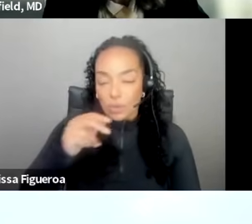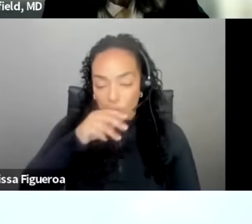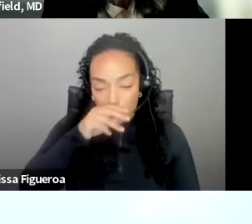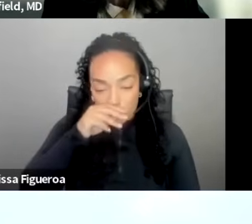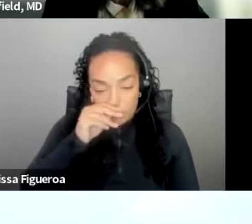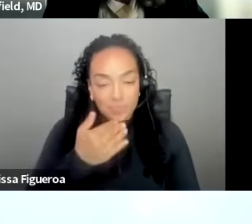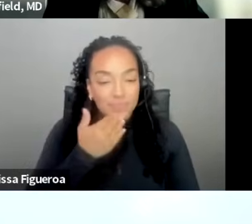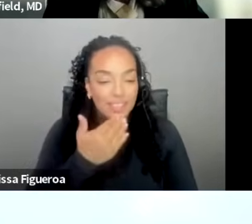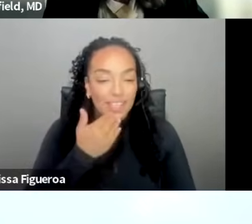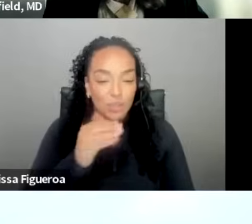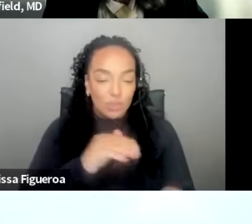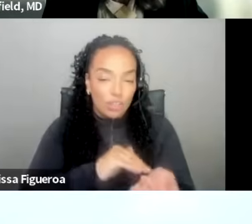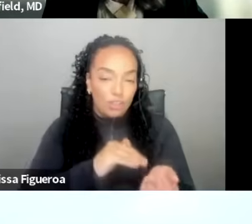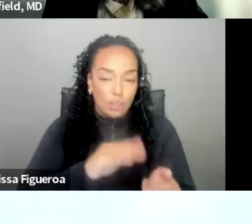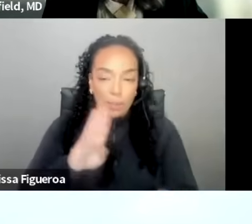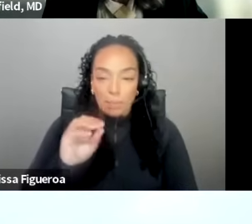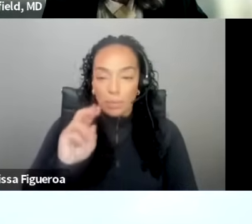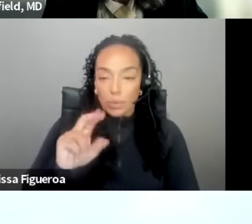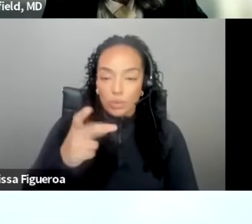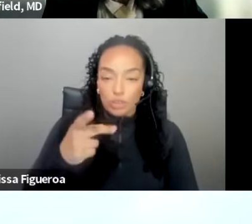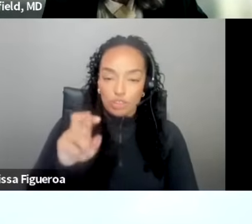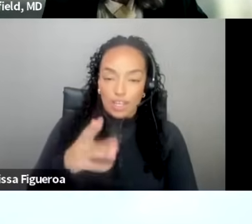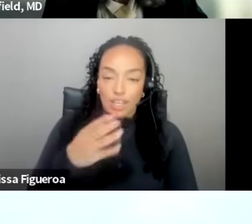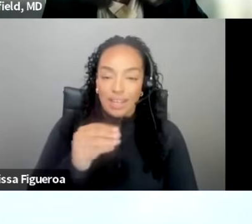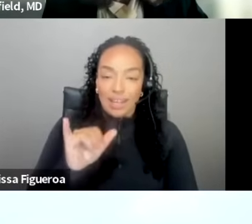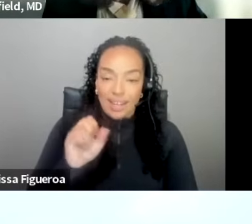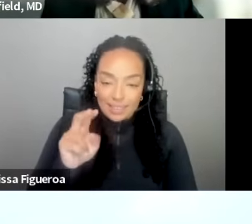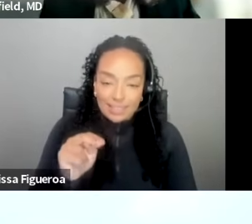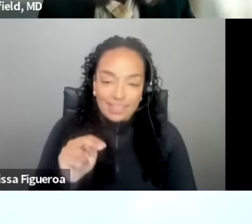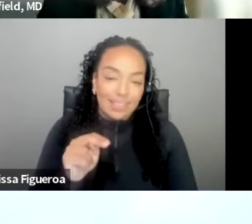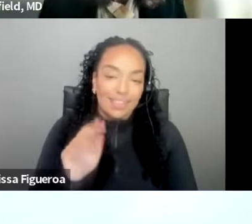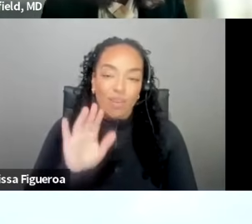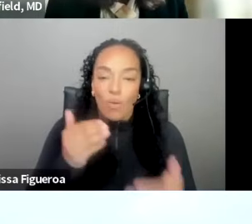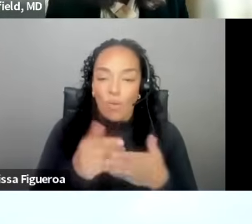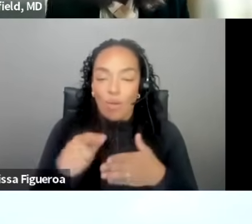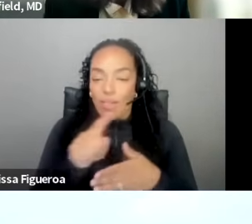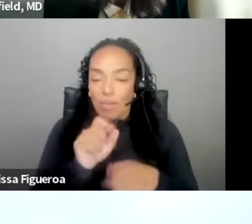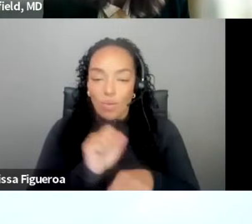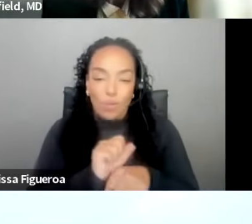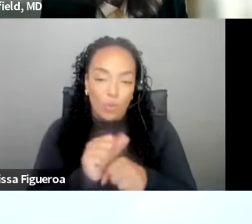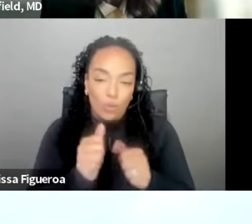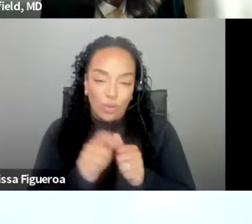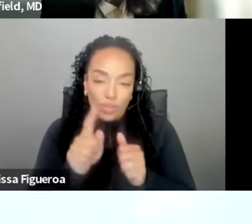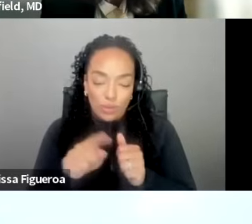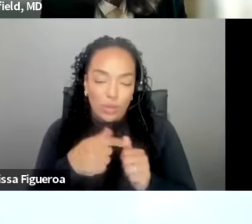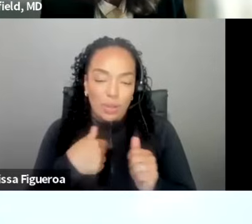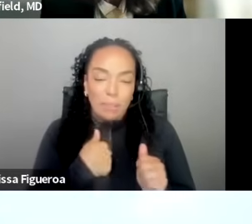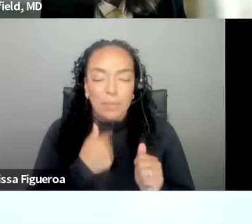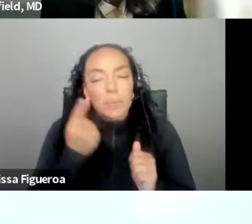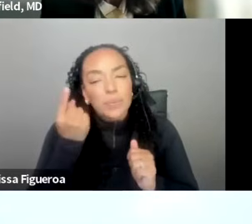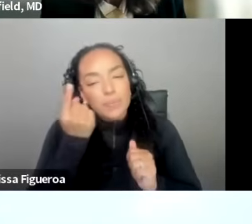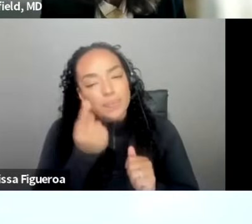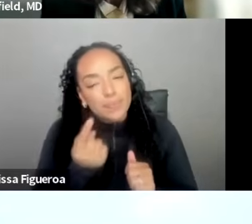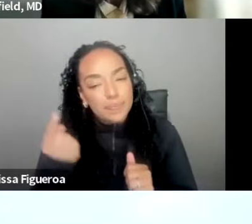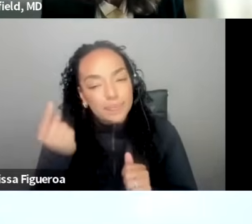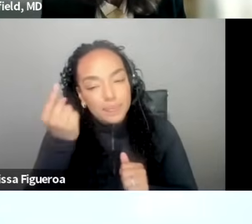Dr. Boucher and Dr. Eisen and all the folks that work with you. I'm wondering if you